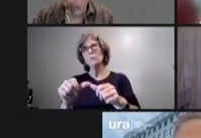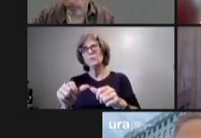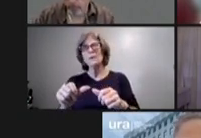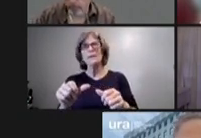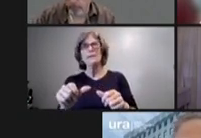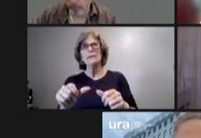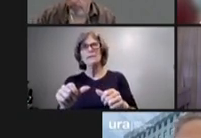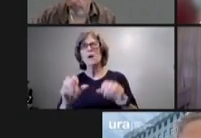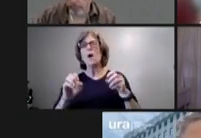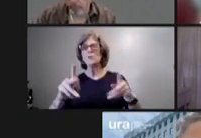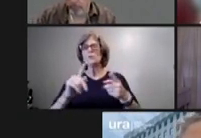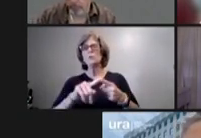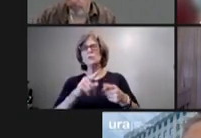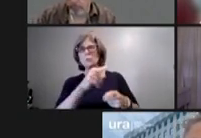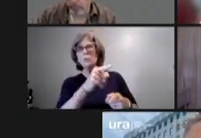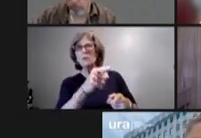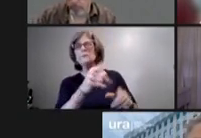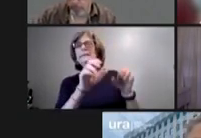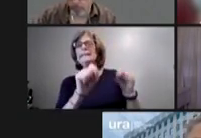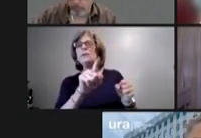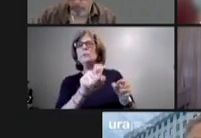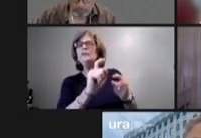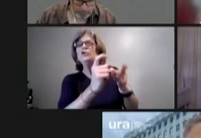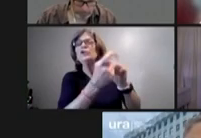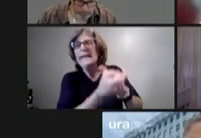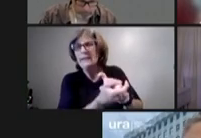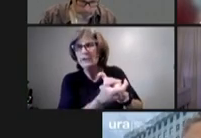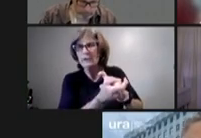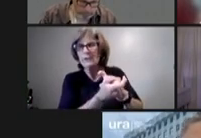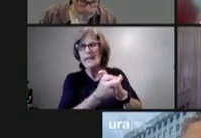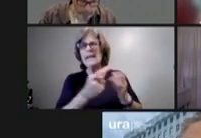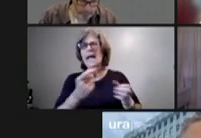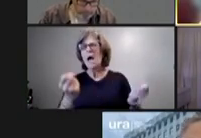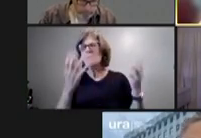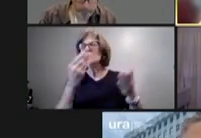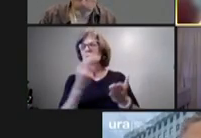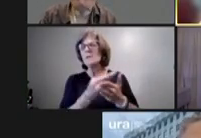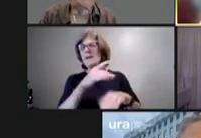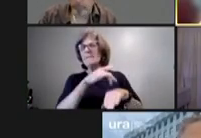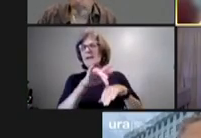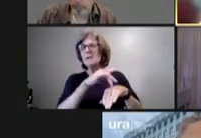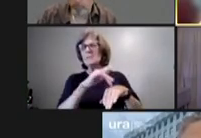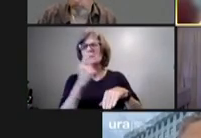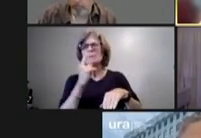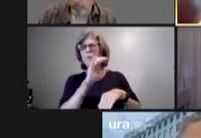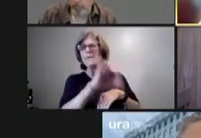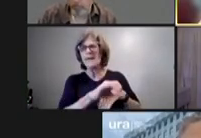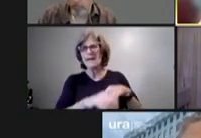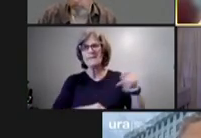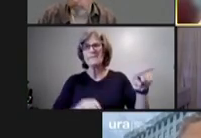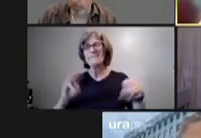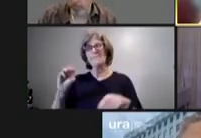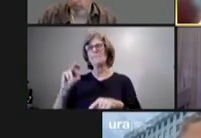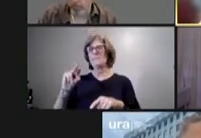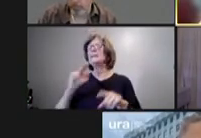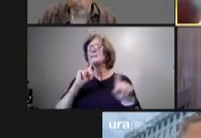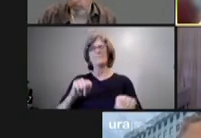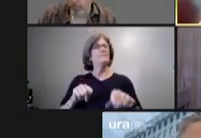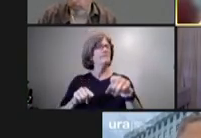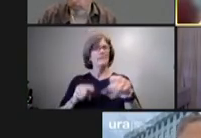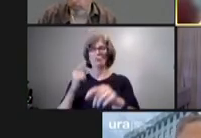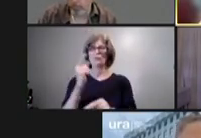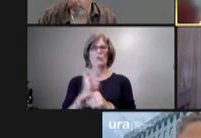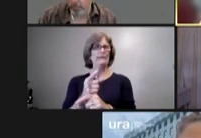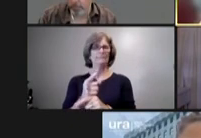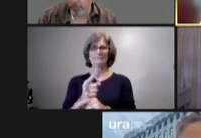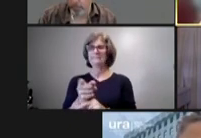to look at and make sure that there's available funding for it. I think that's quite consistent with what we discussed, Derek, and